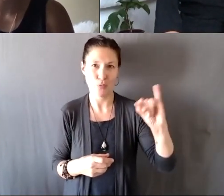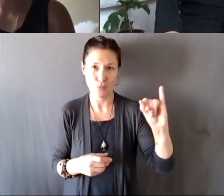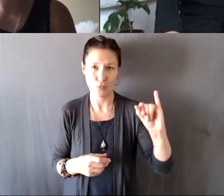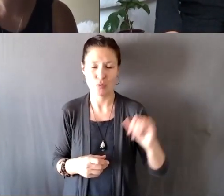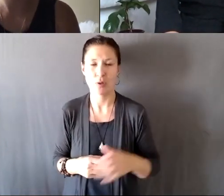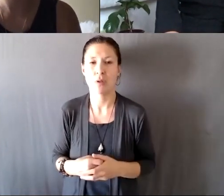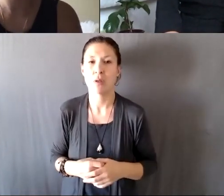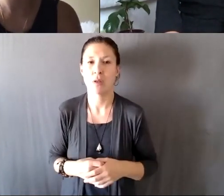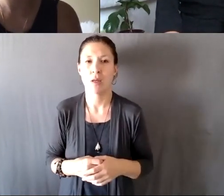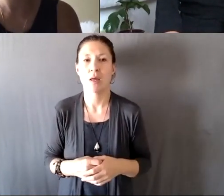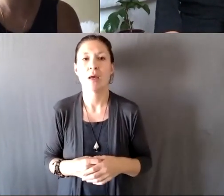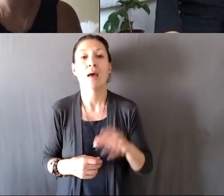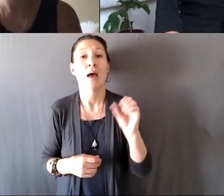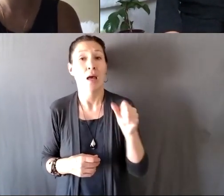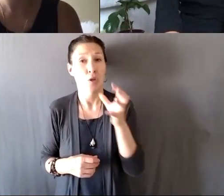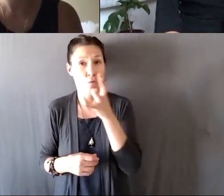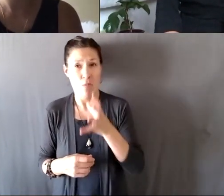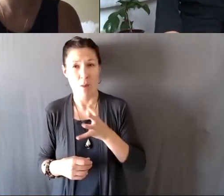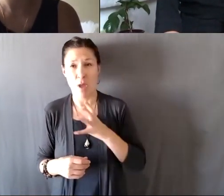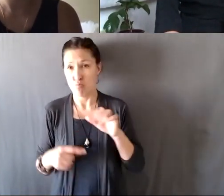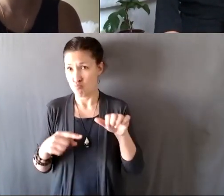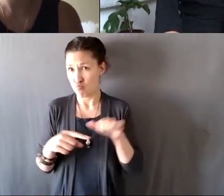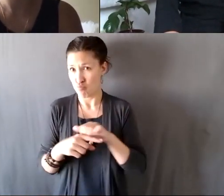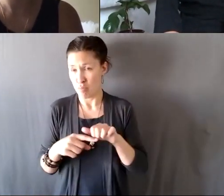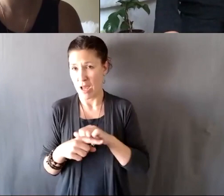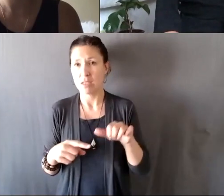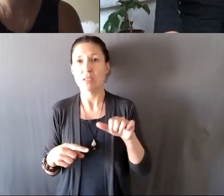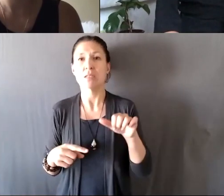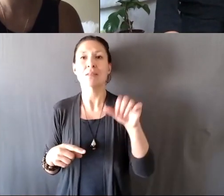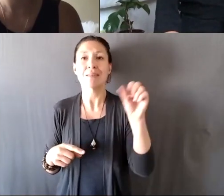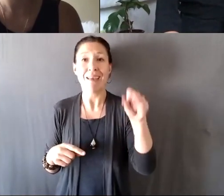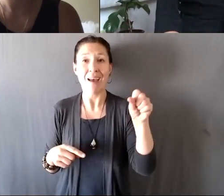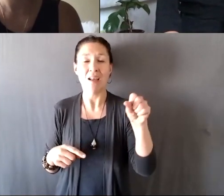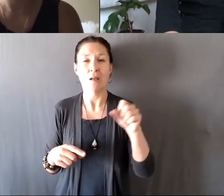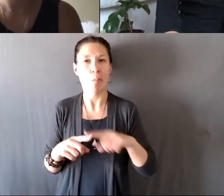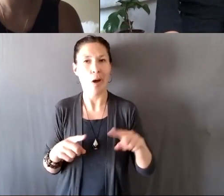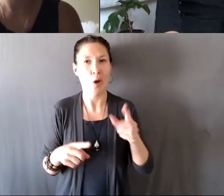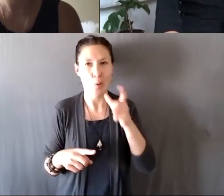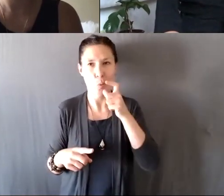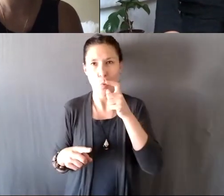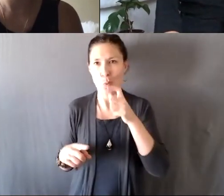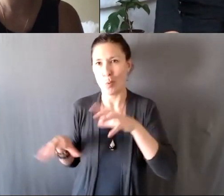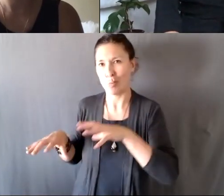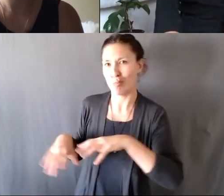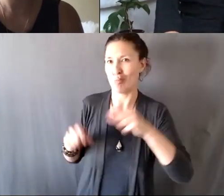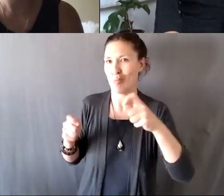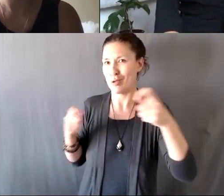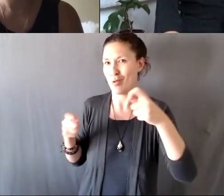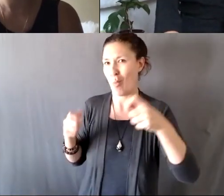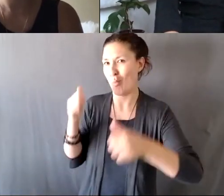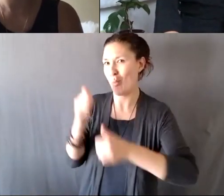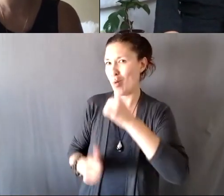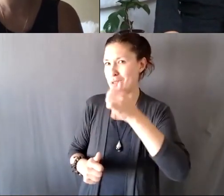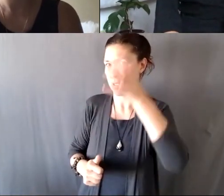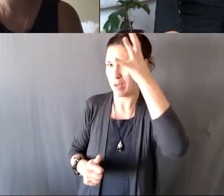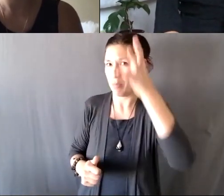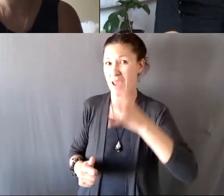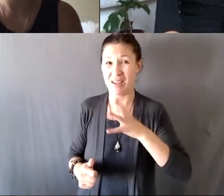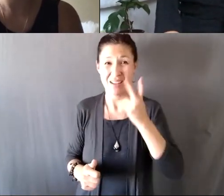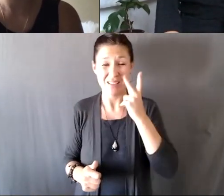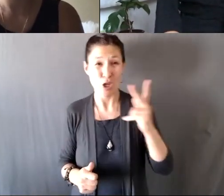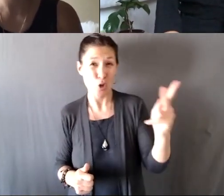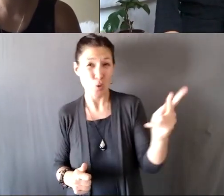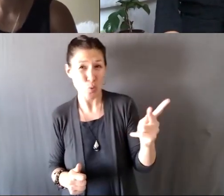women in the system, but it is a very male-dominated system. So seeing the two of you and sisters practicing this through